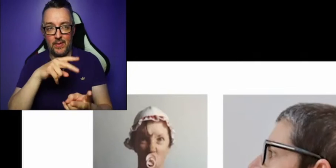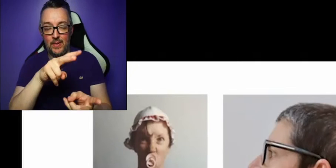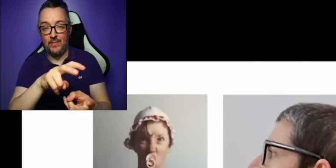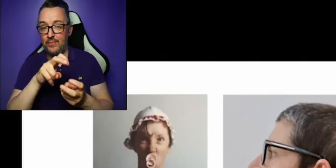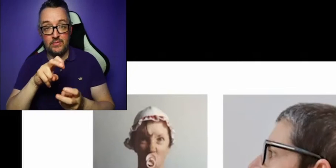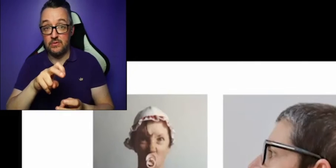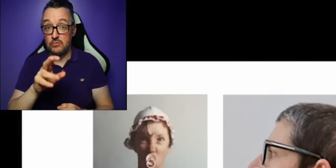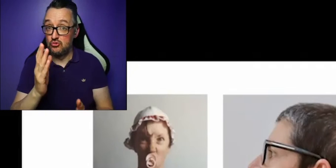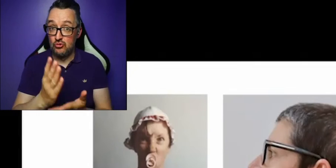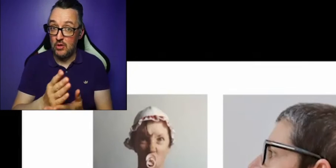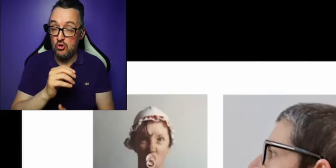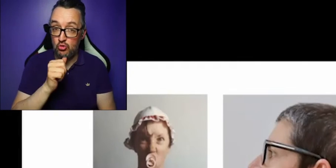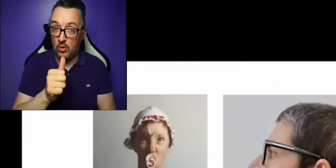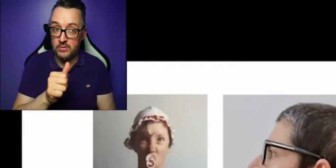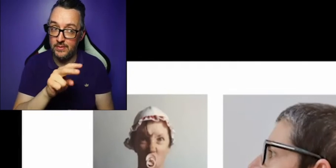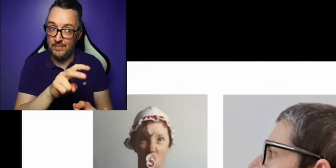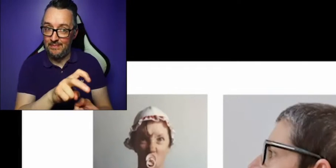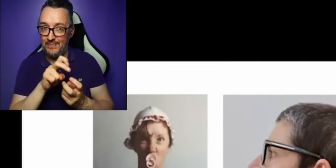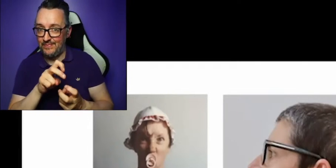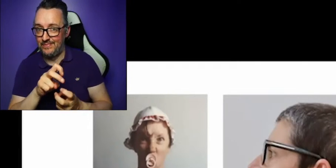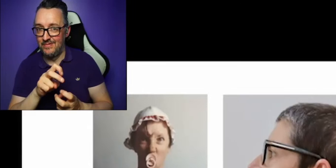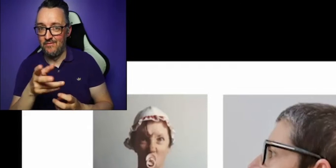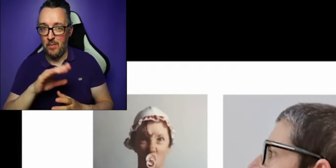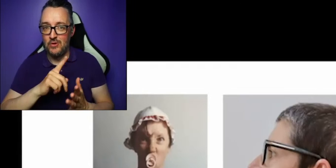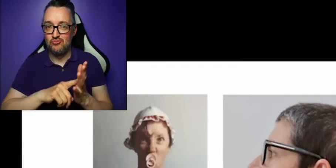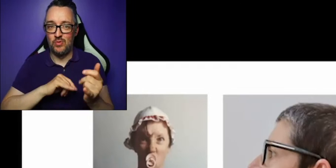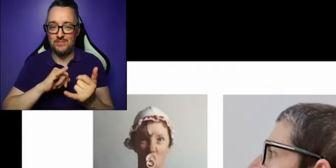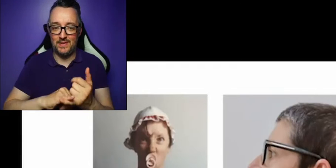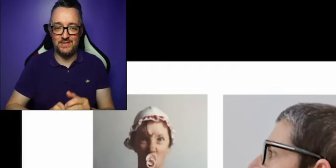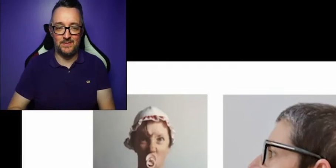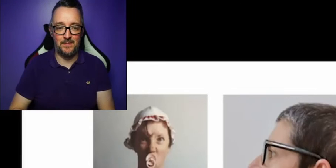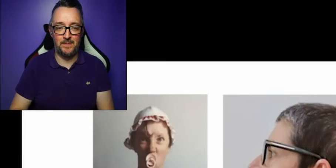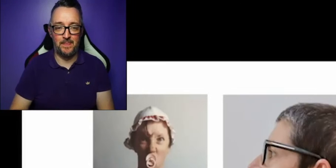but actually I didn't. So